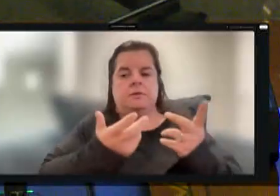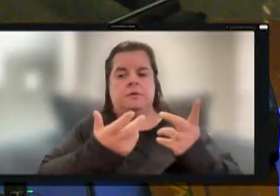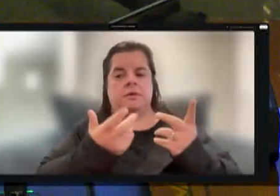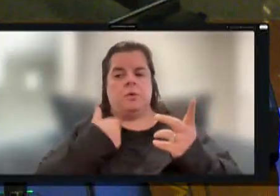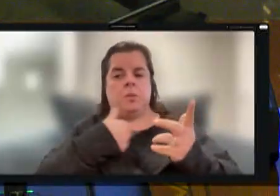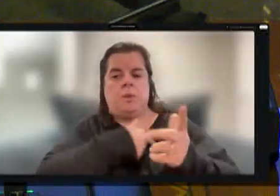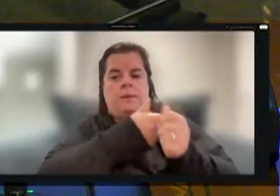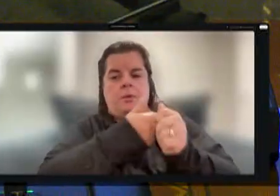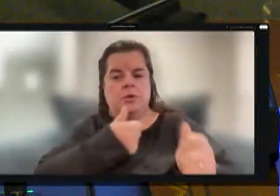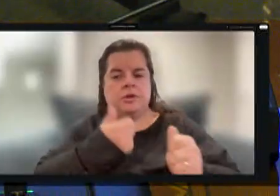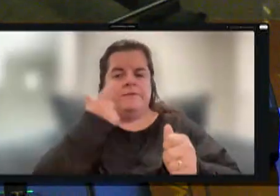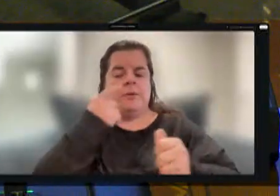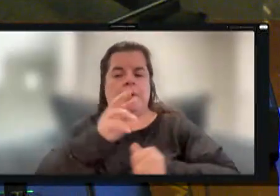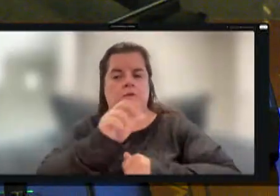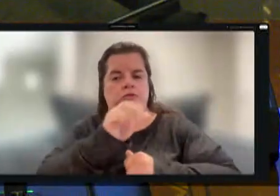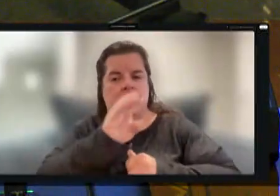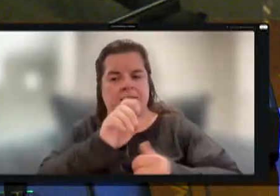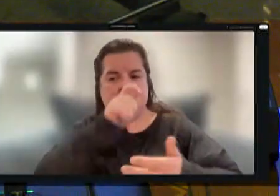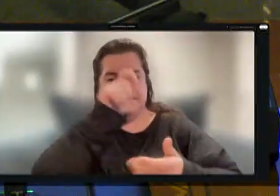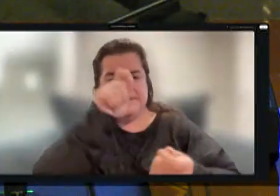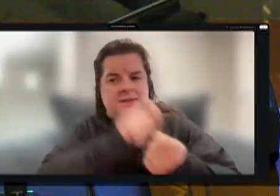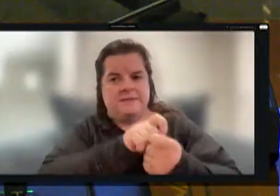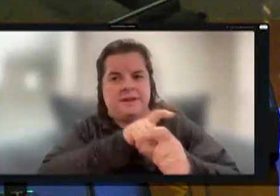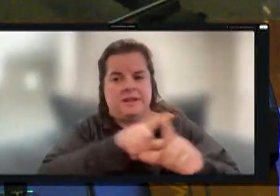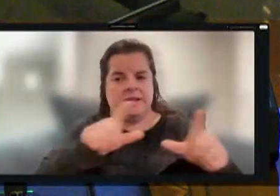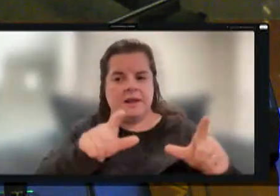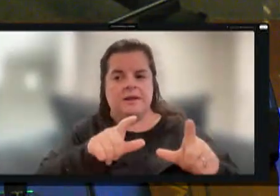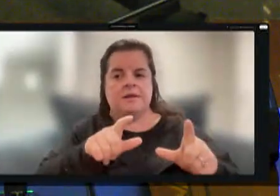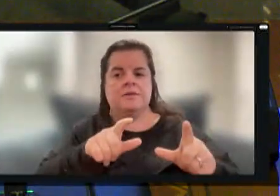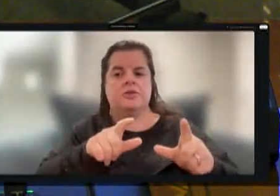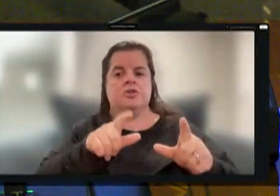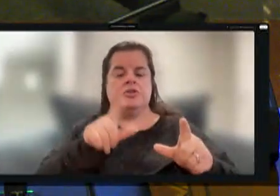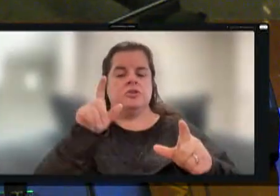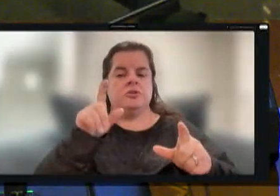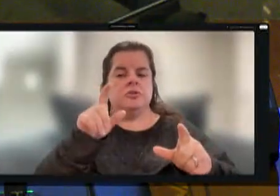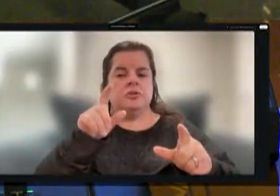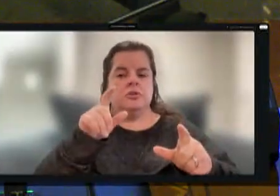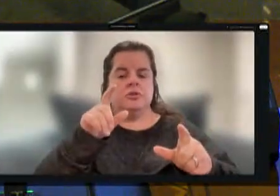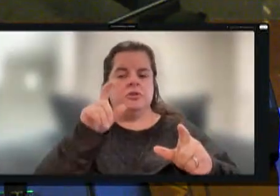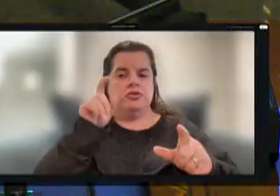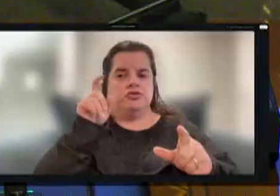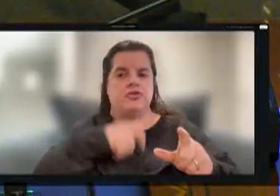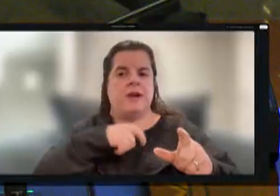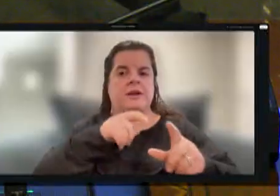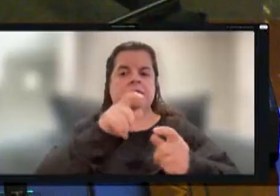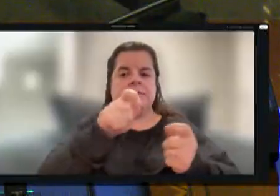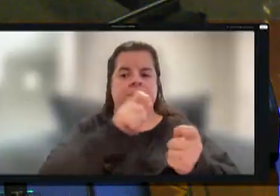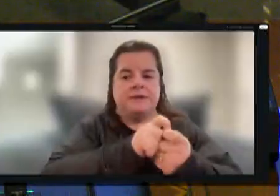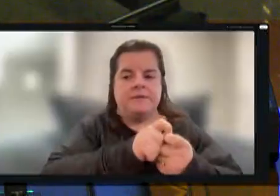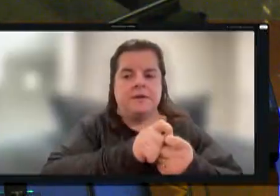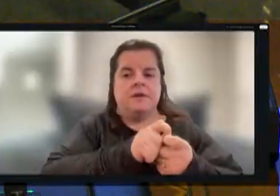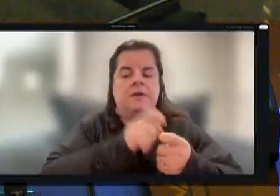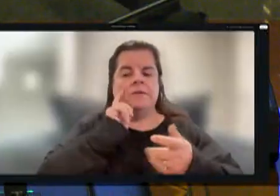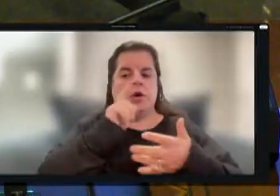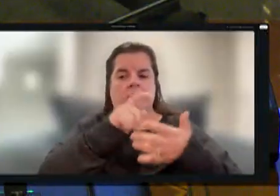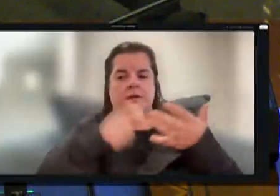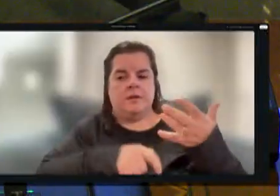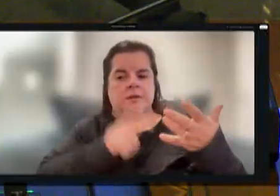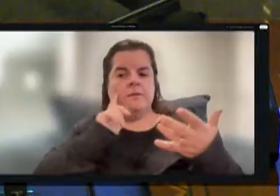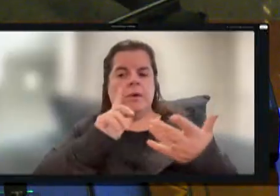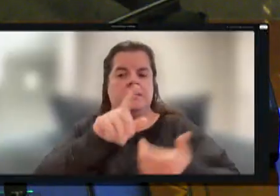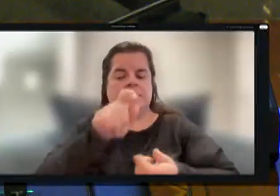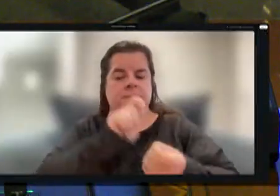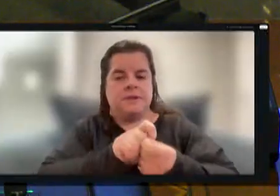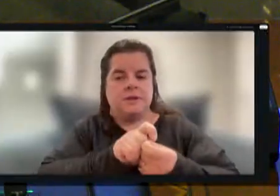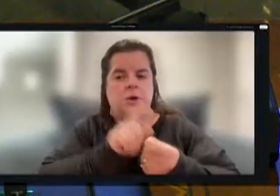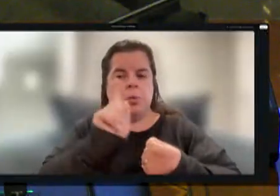race-specific language, gender-specific language, but rather criteria of these are the things that sort of Right. specify where